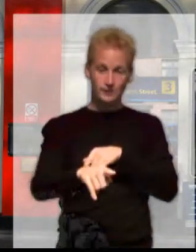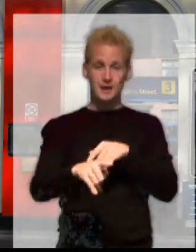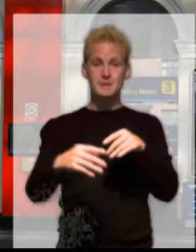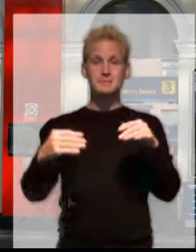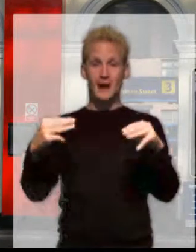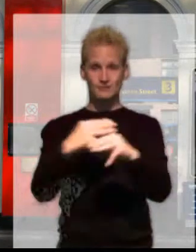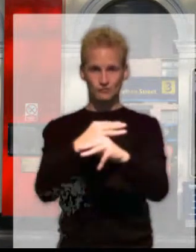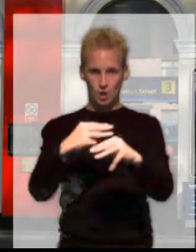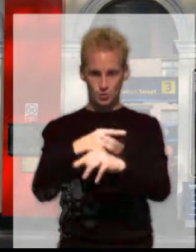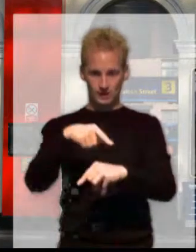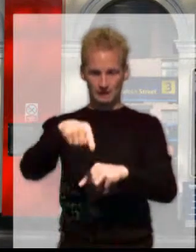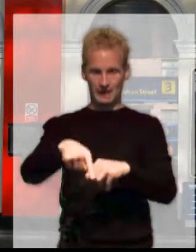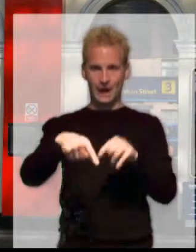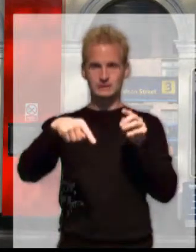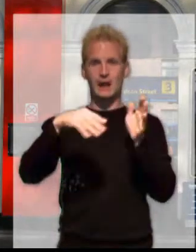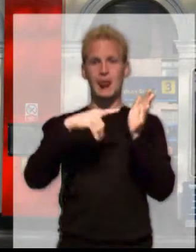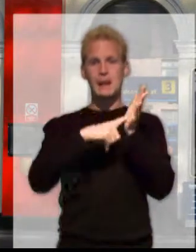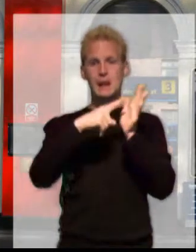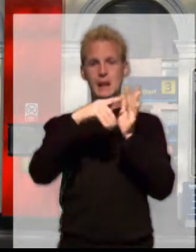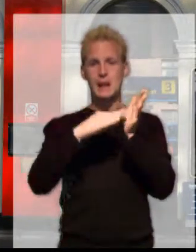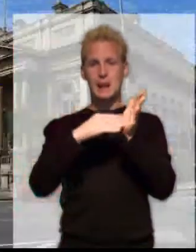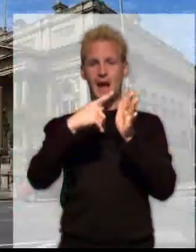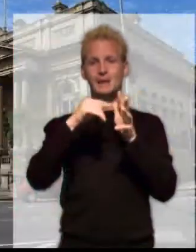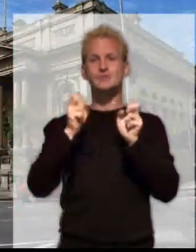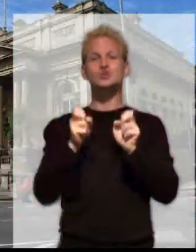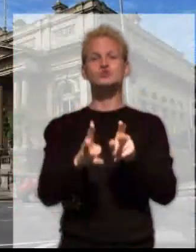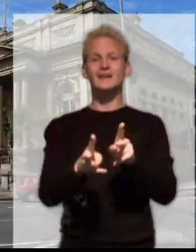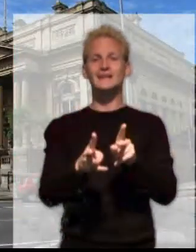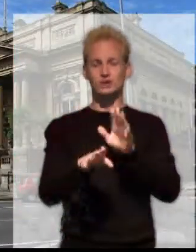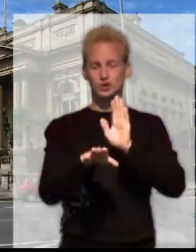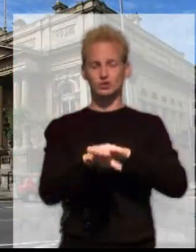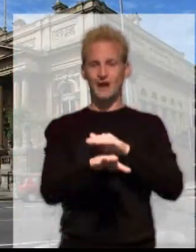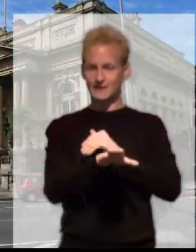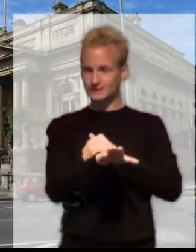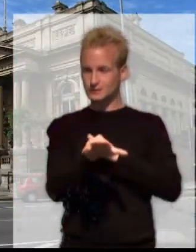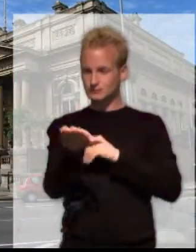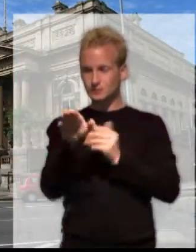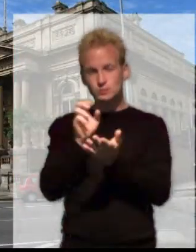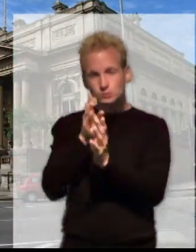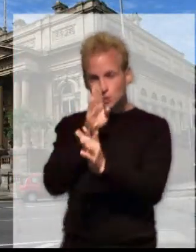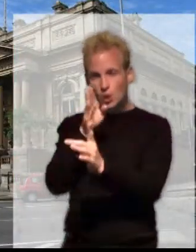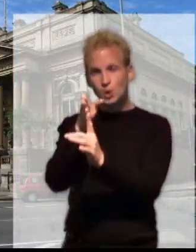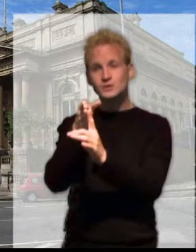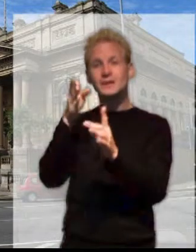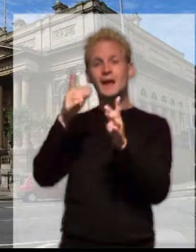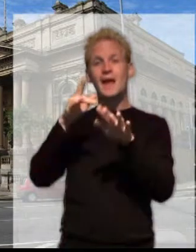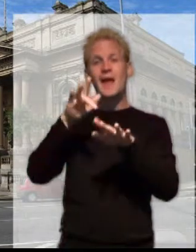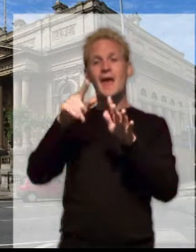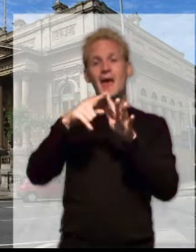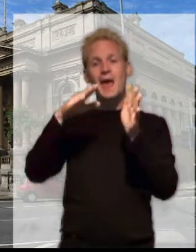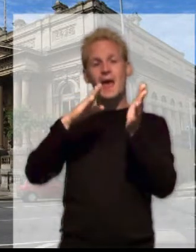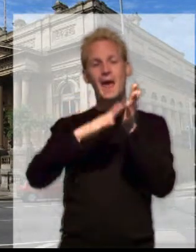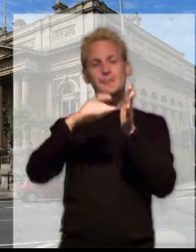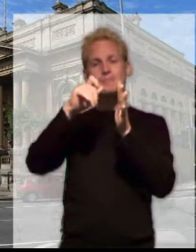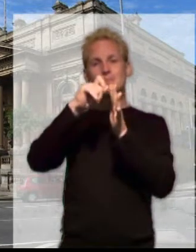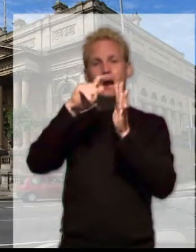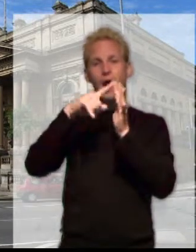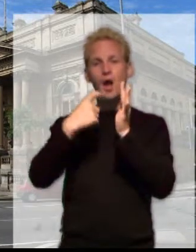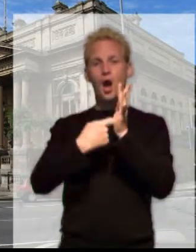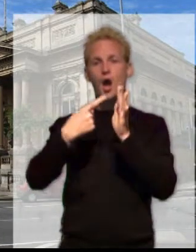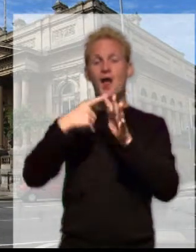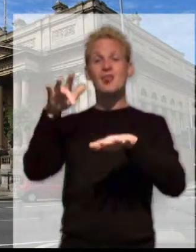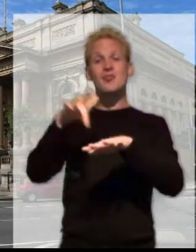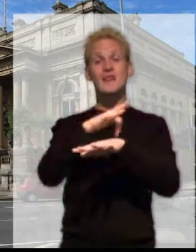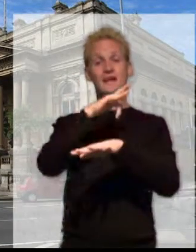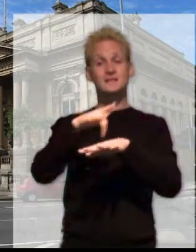This is Lime Street. Turn right onto Lime Street and walk towards the Empire Theatre and cross